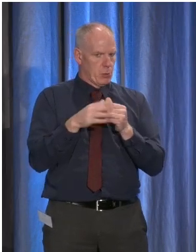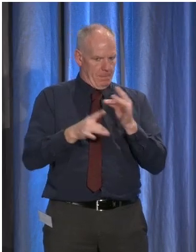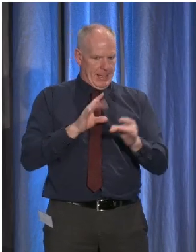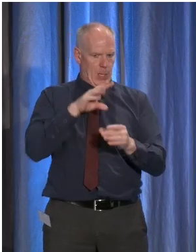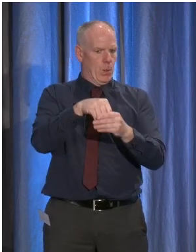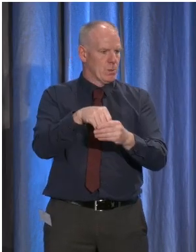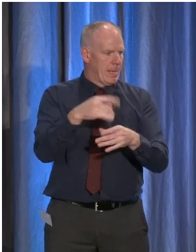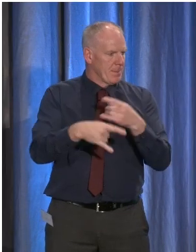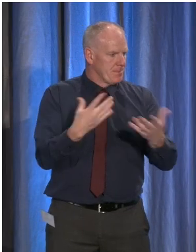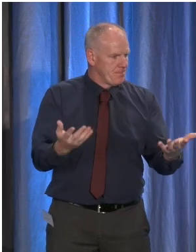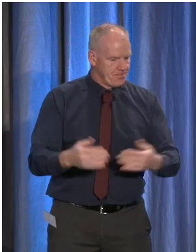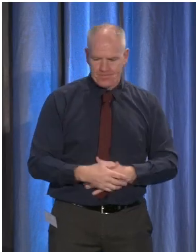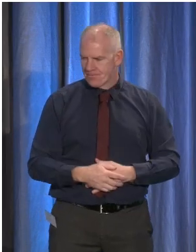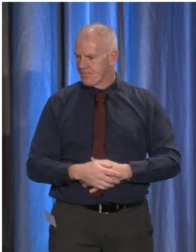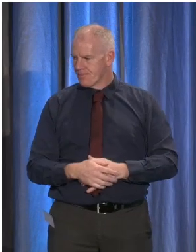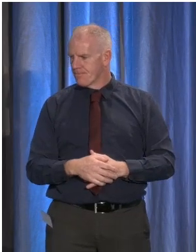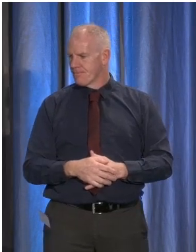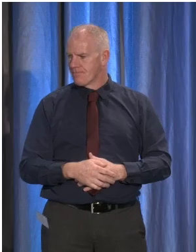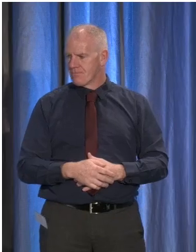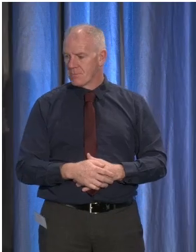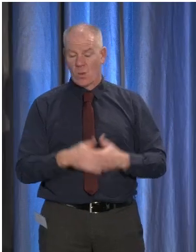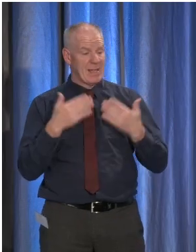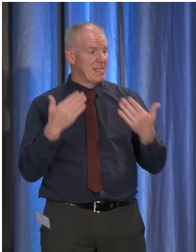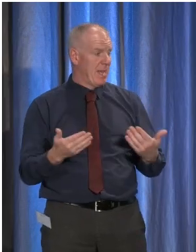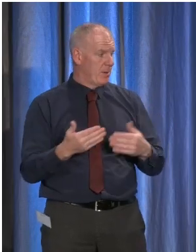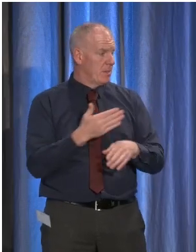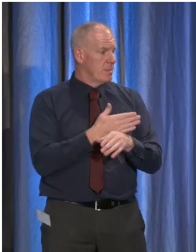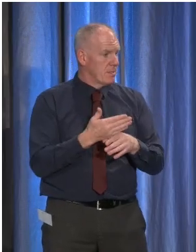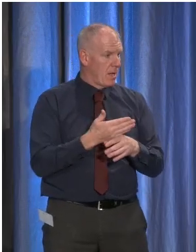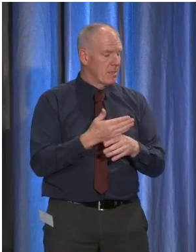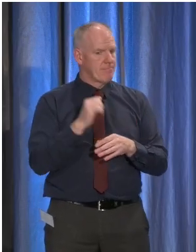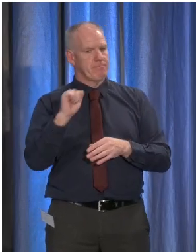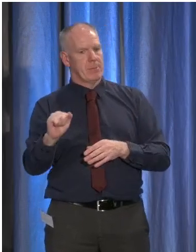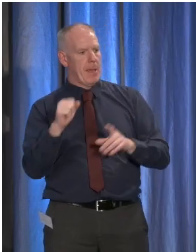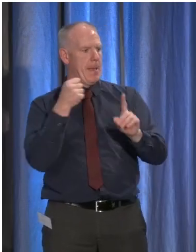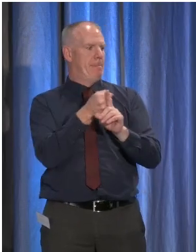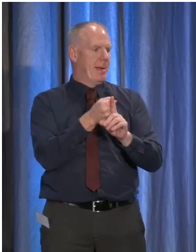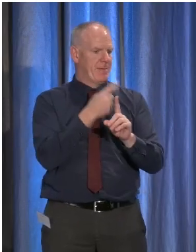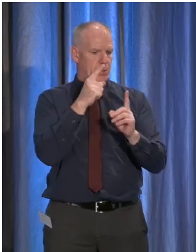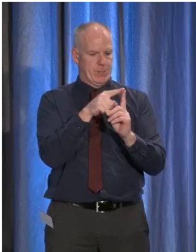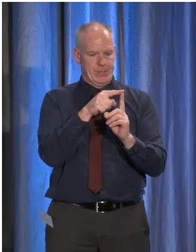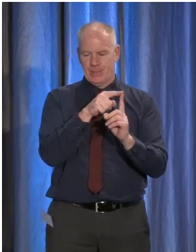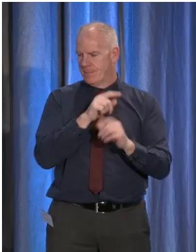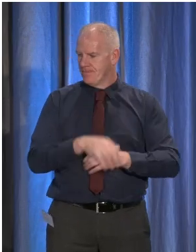inclusion. So, moving on to findings, we're going to start off with participants' views of impact.